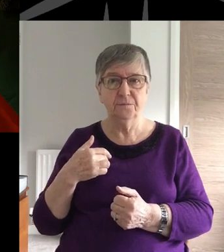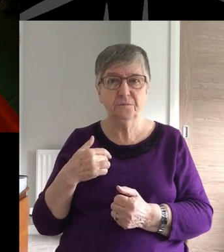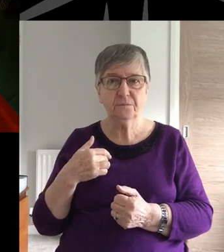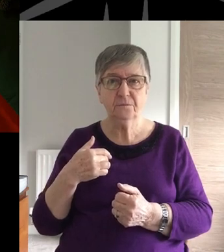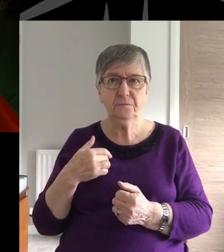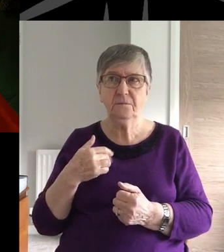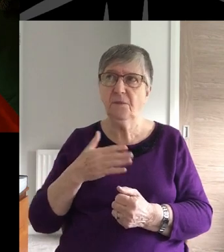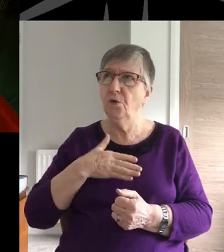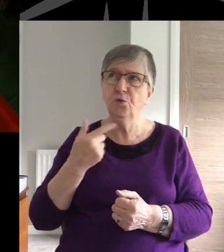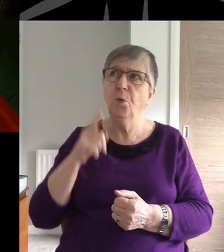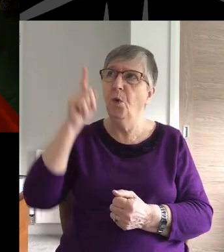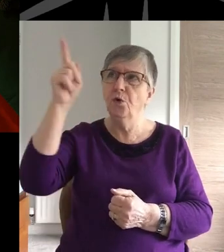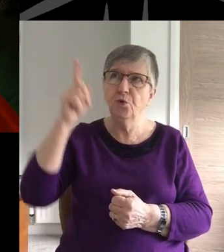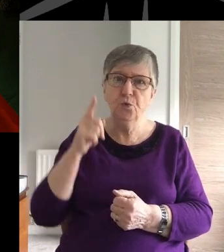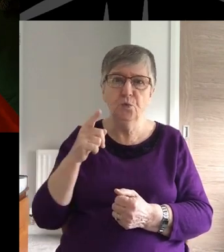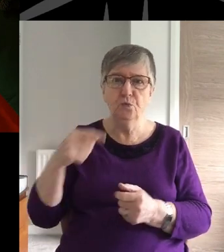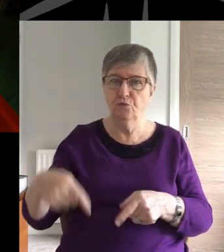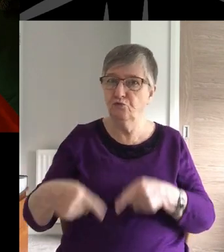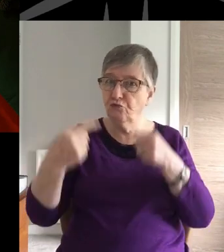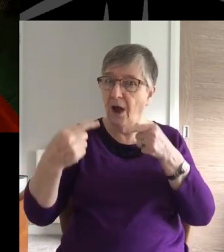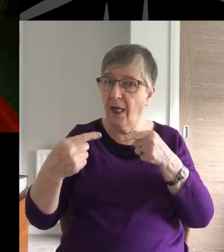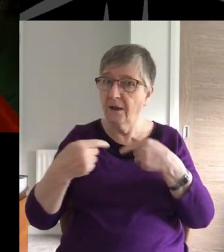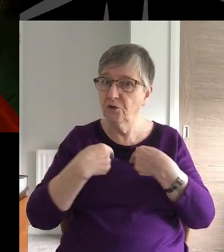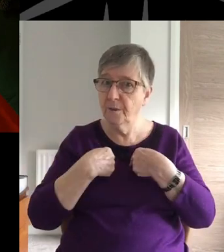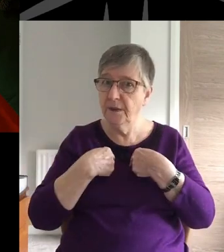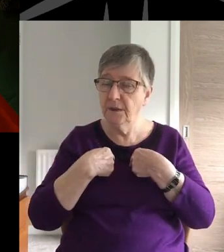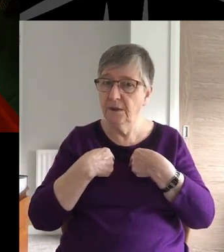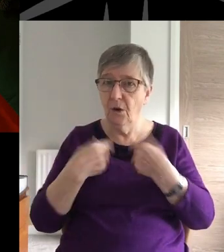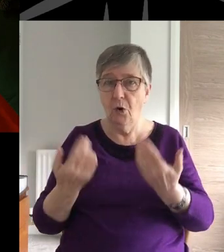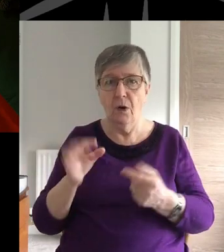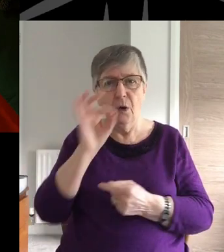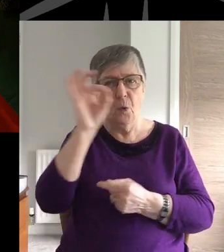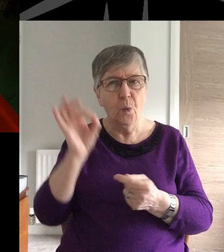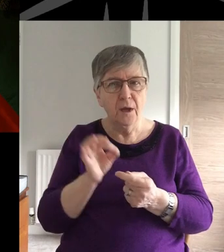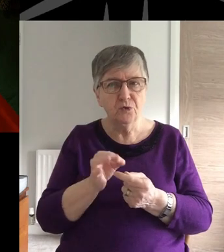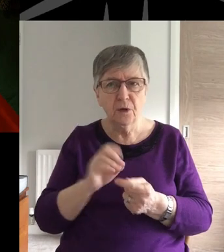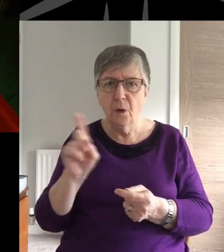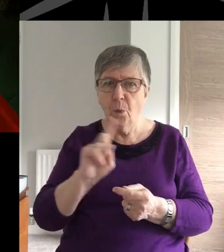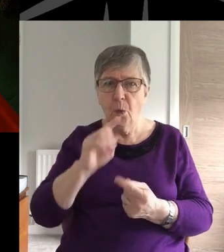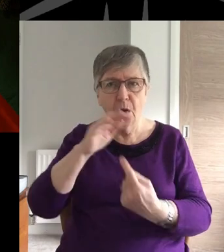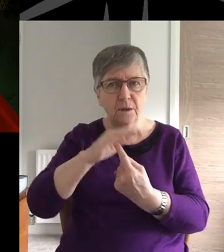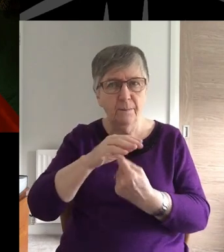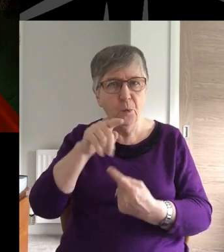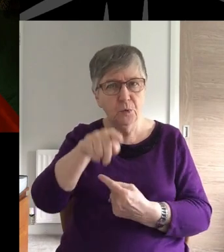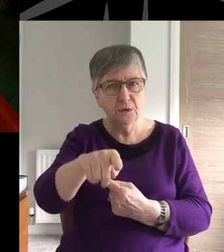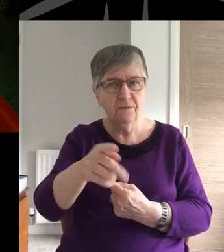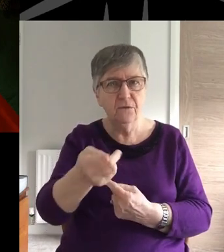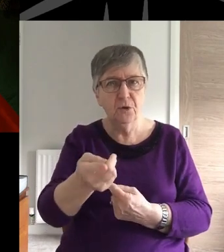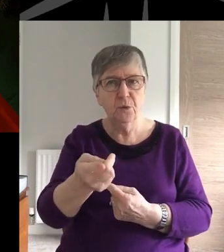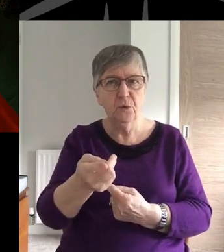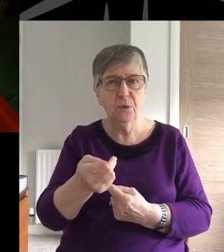life, not wanting you to challenge or to question our priorities.